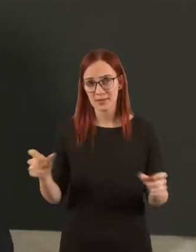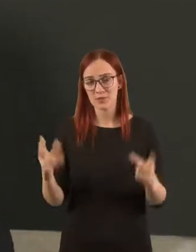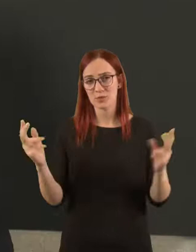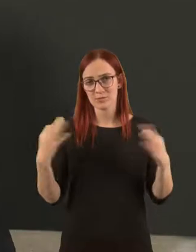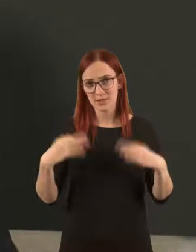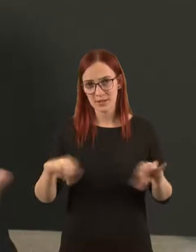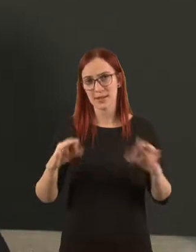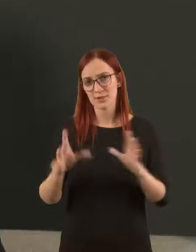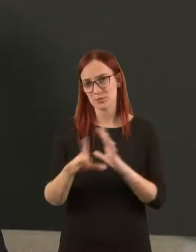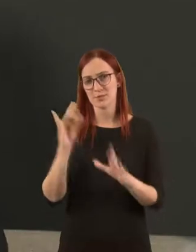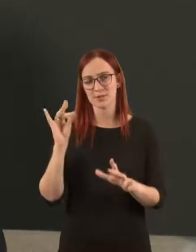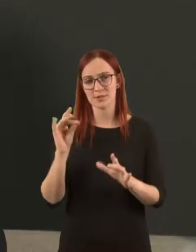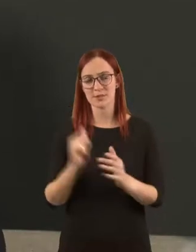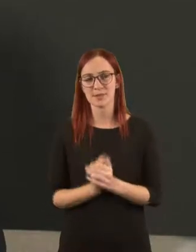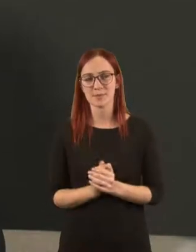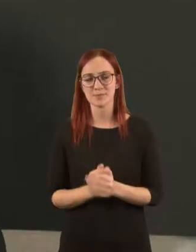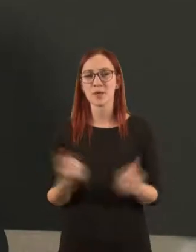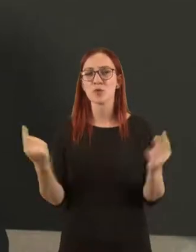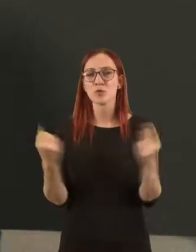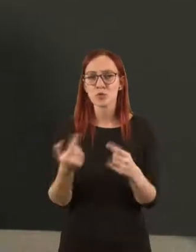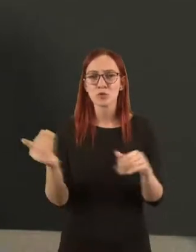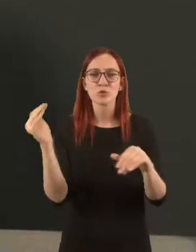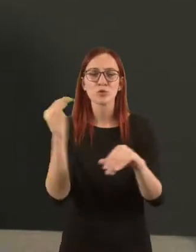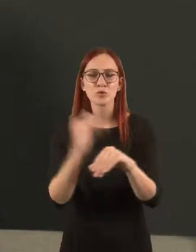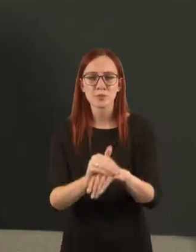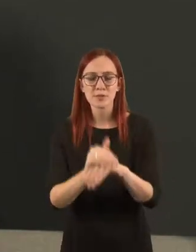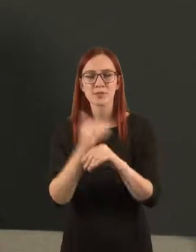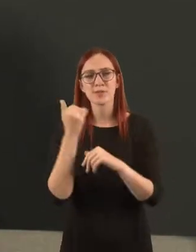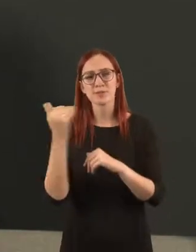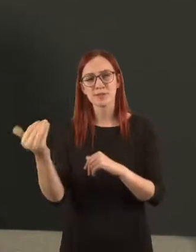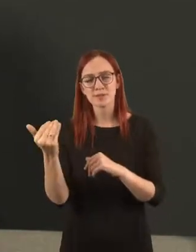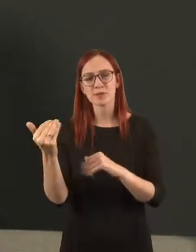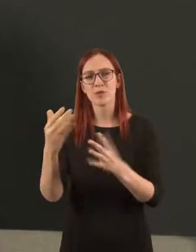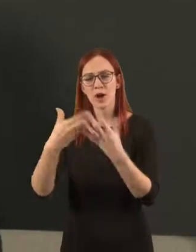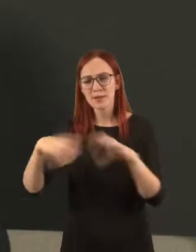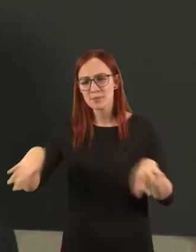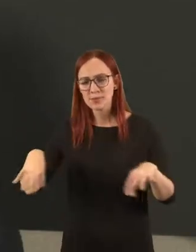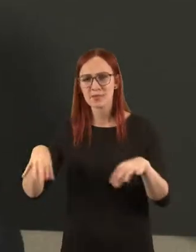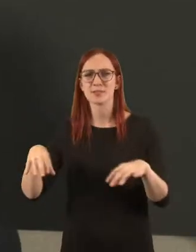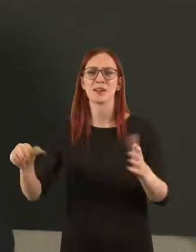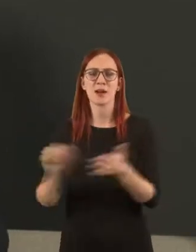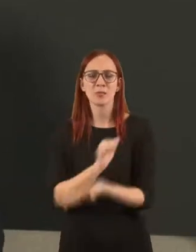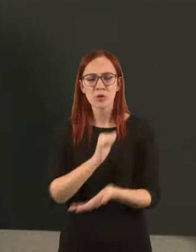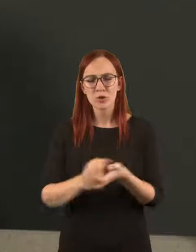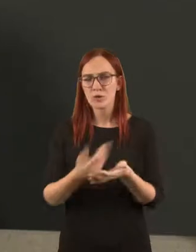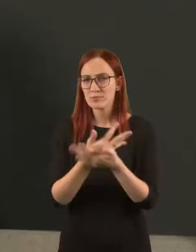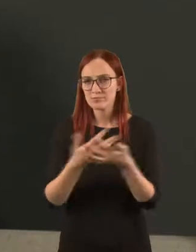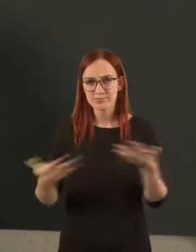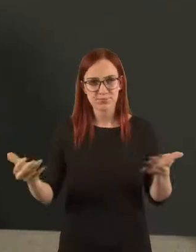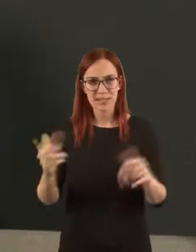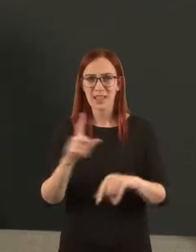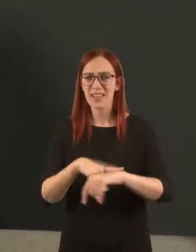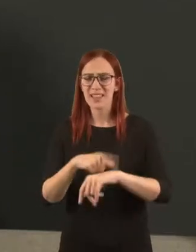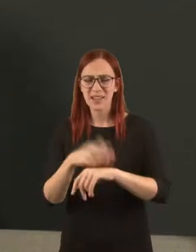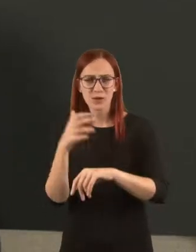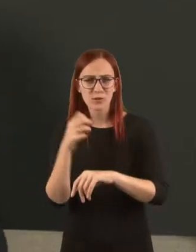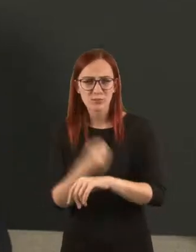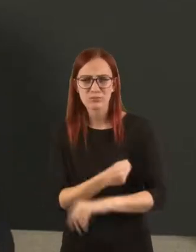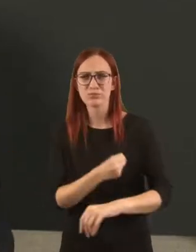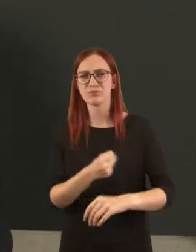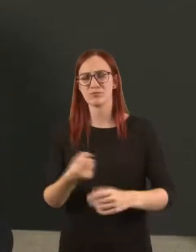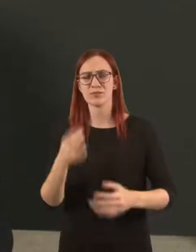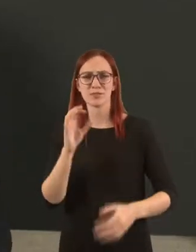profits, tax allowances, and we should also give the possibility for people